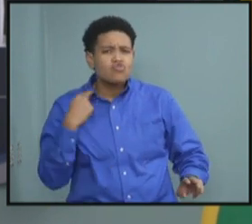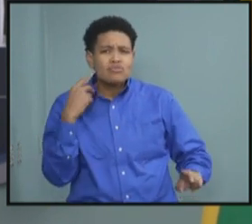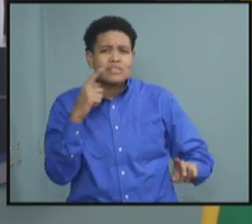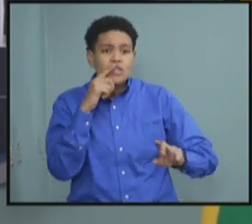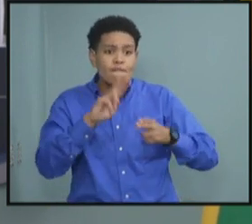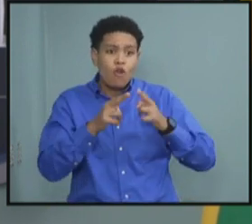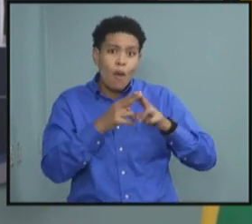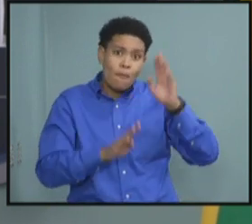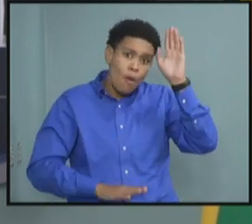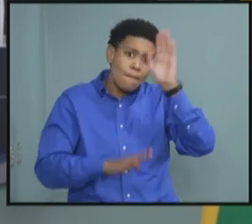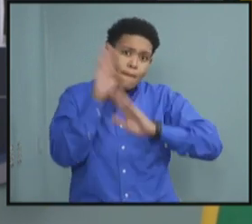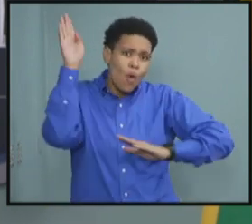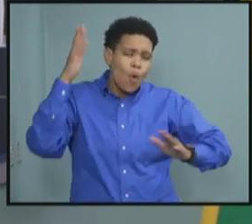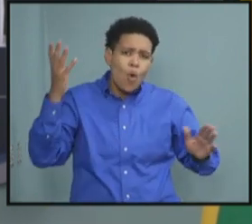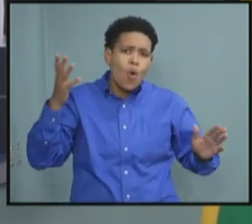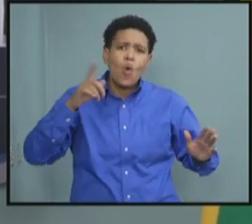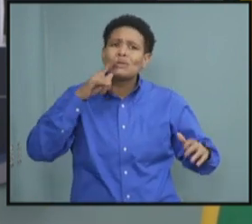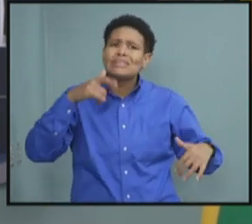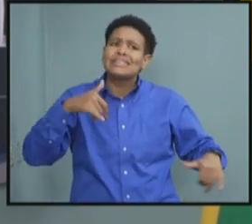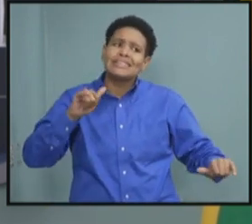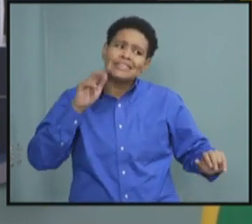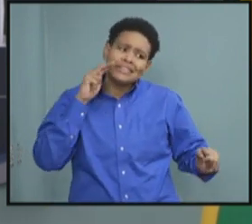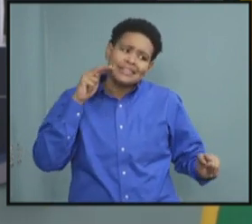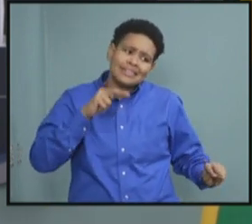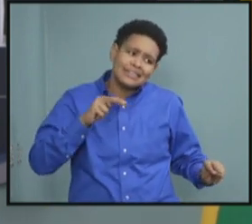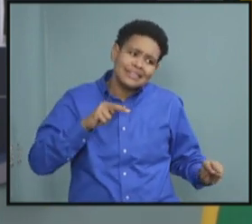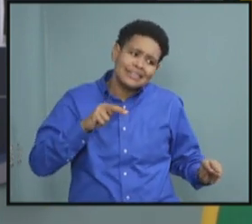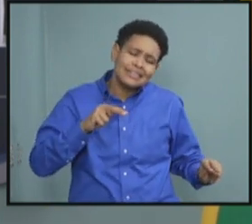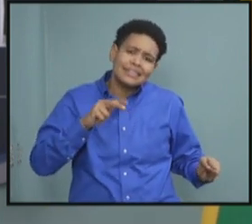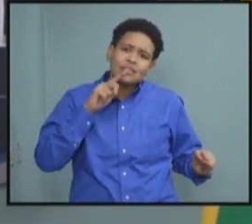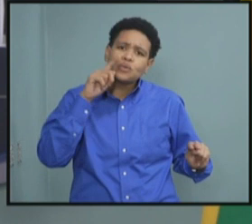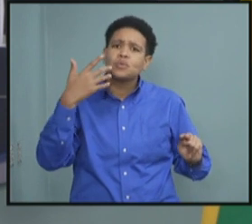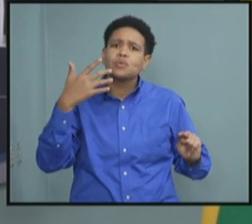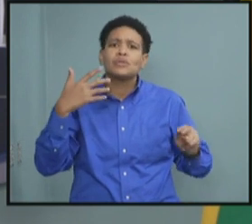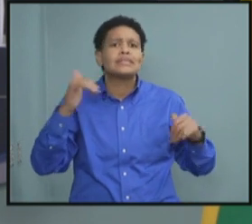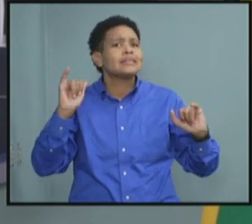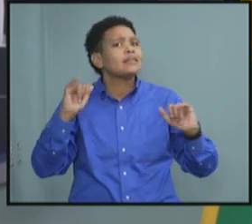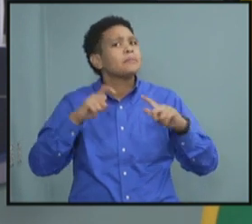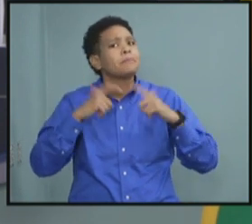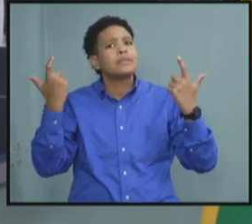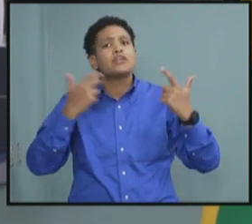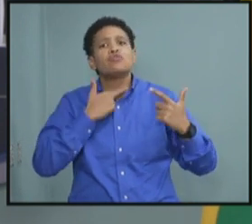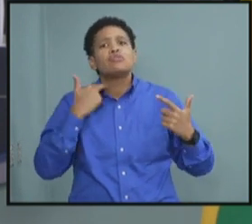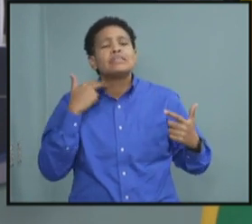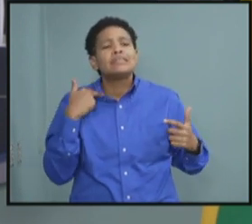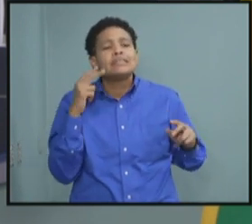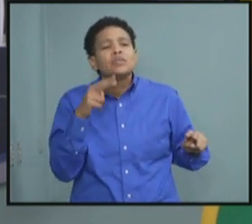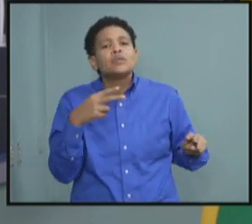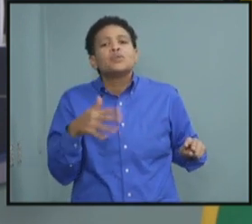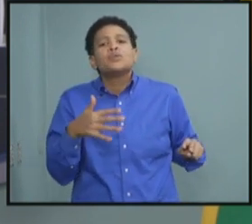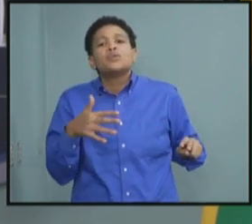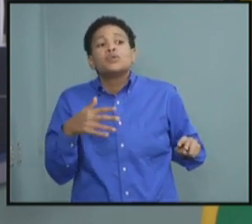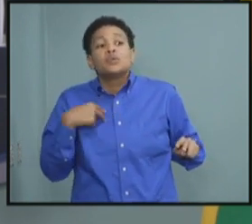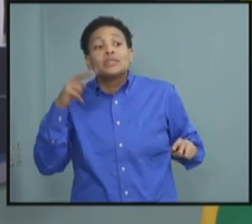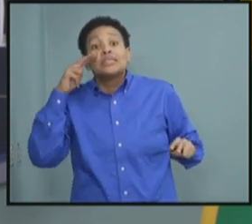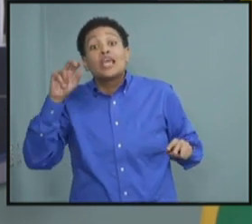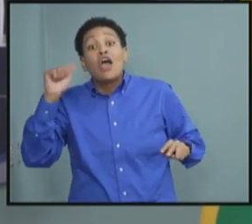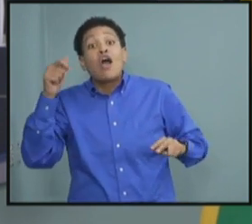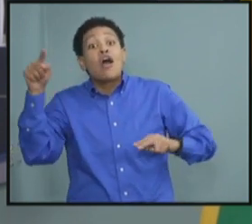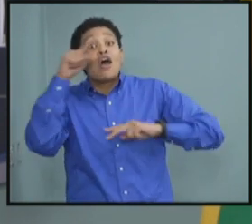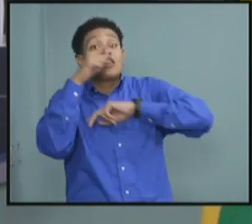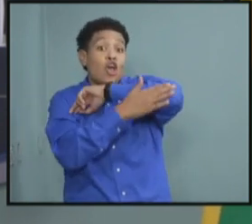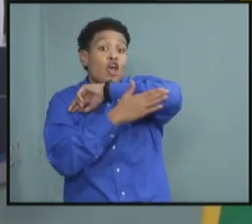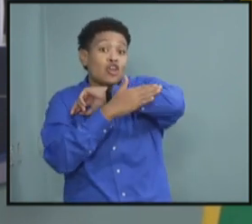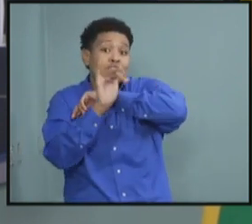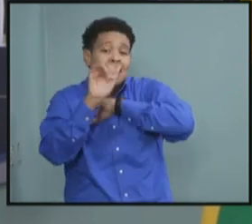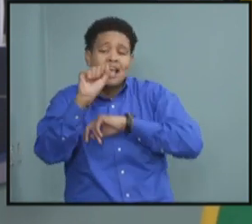spike is still a significant risk. And we have seen in other countries,